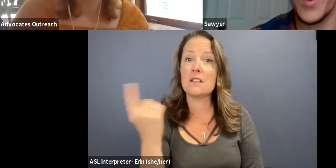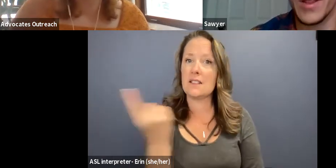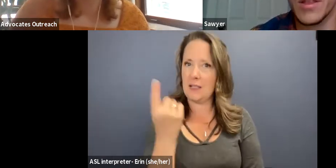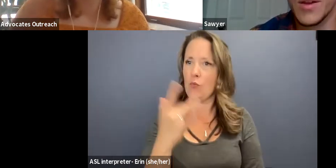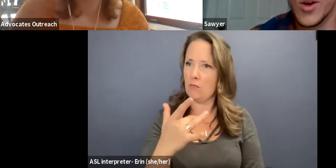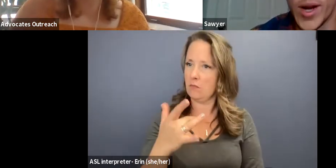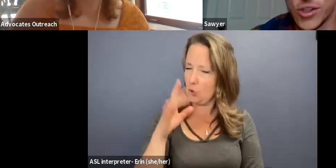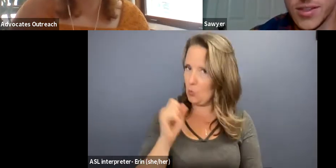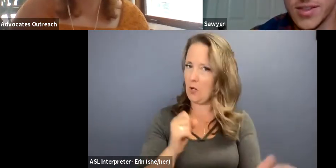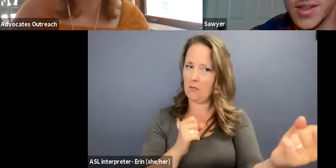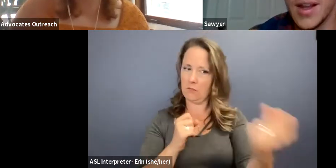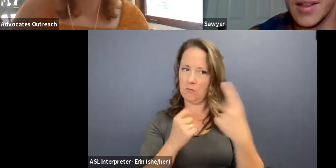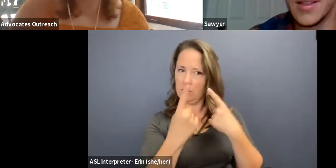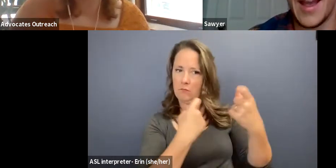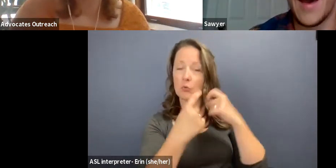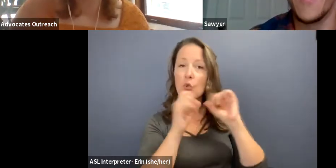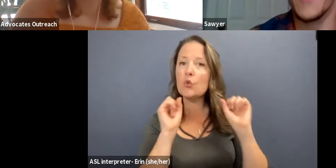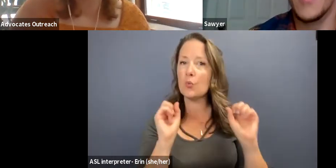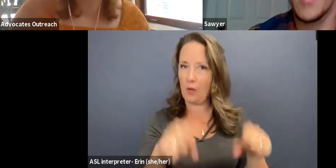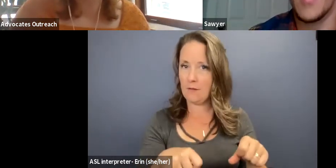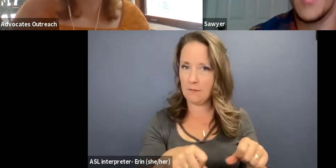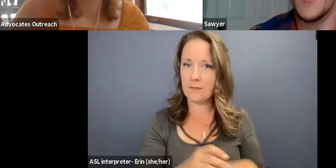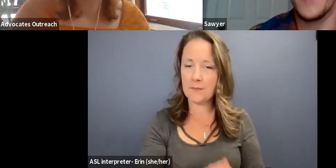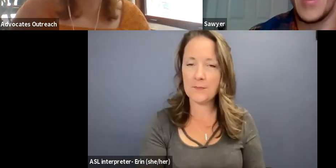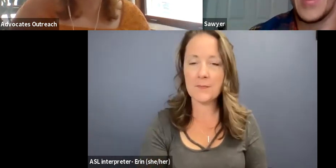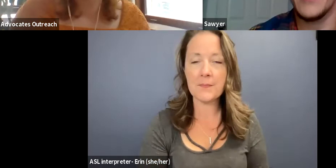you? It's a way to kind of put